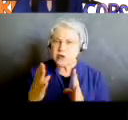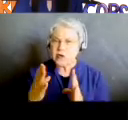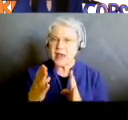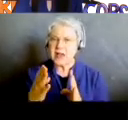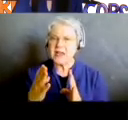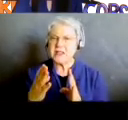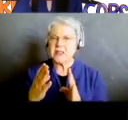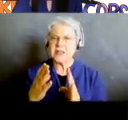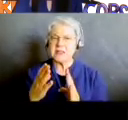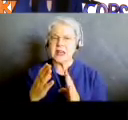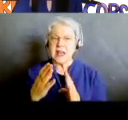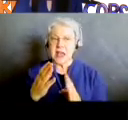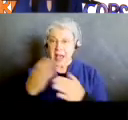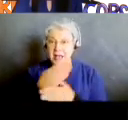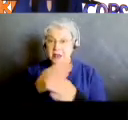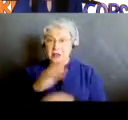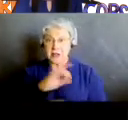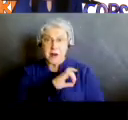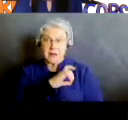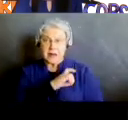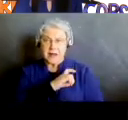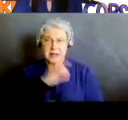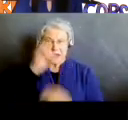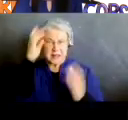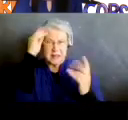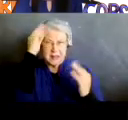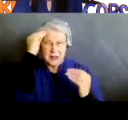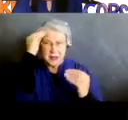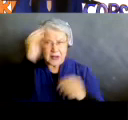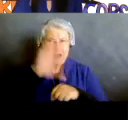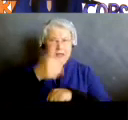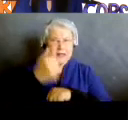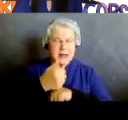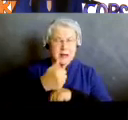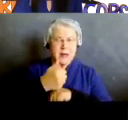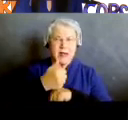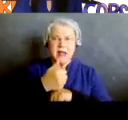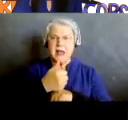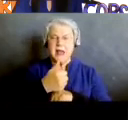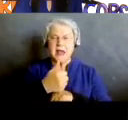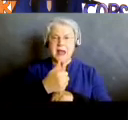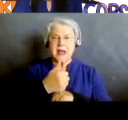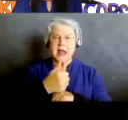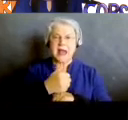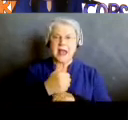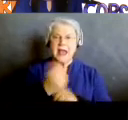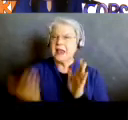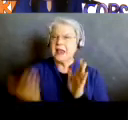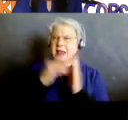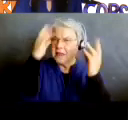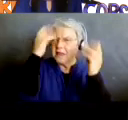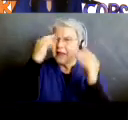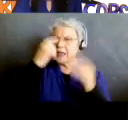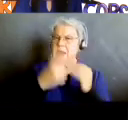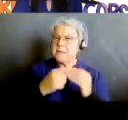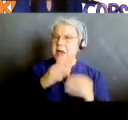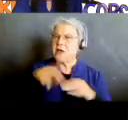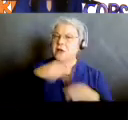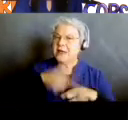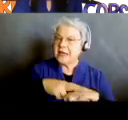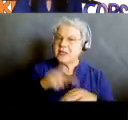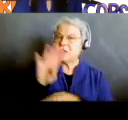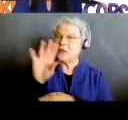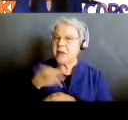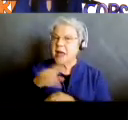illustrate the insufficiency of thinking about migration, immigration, and border regimes nation by nation, or